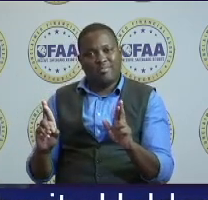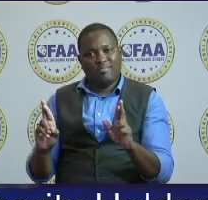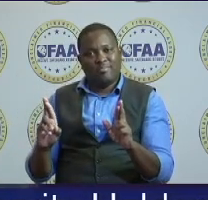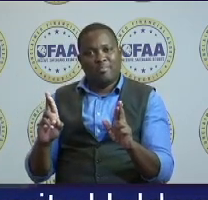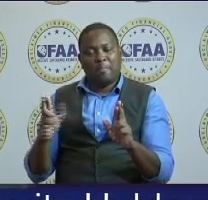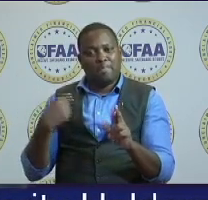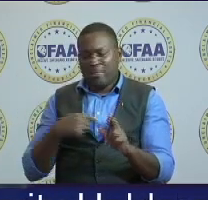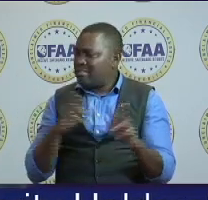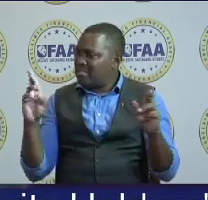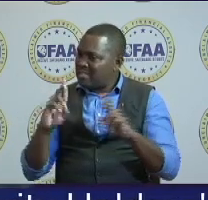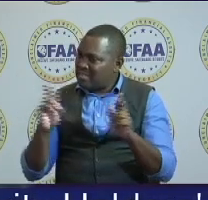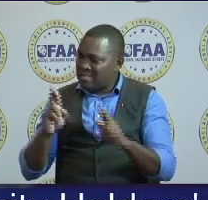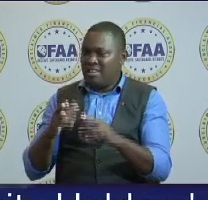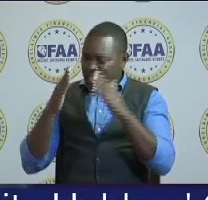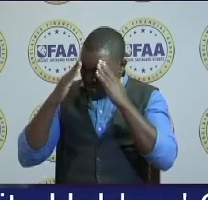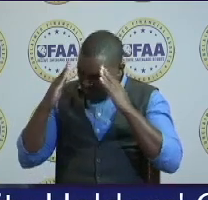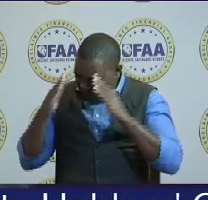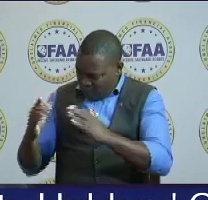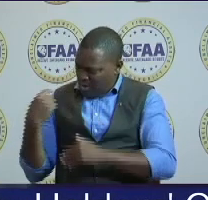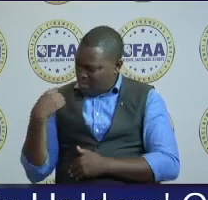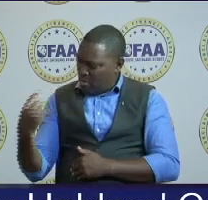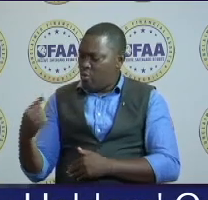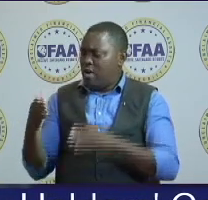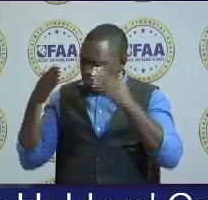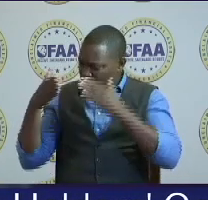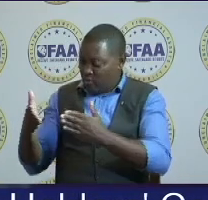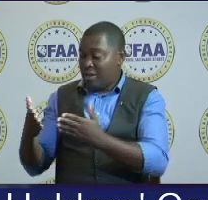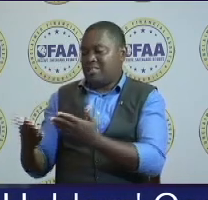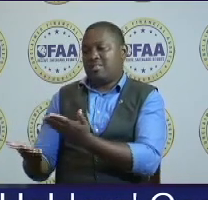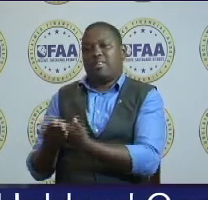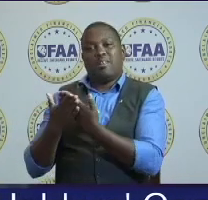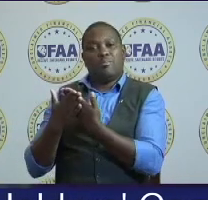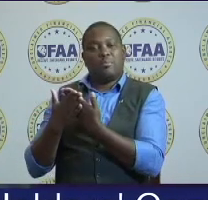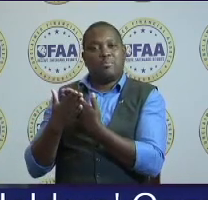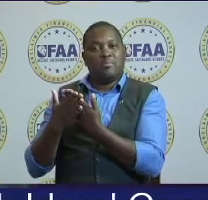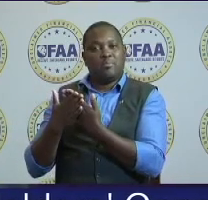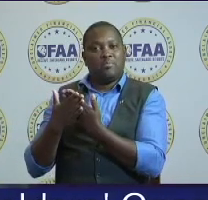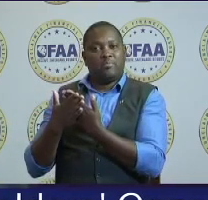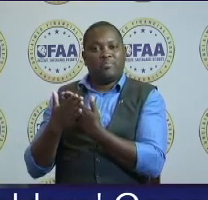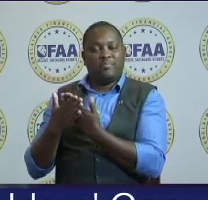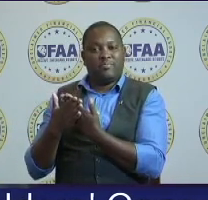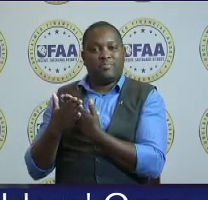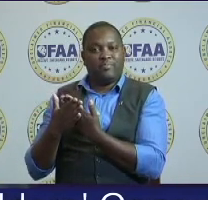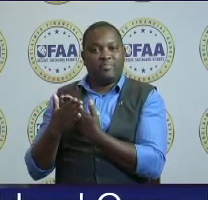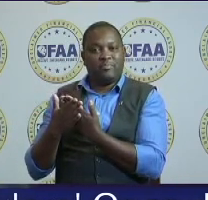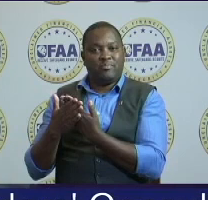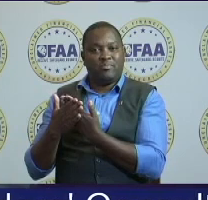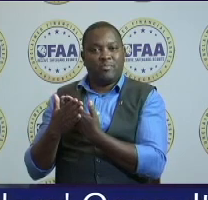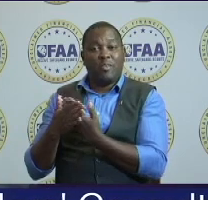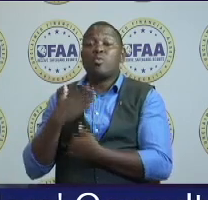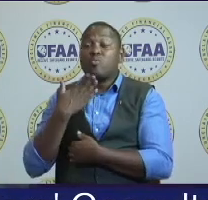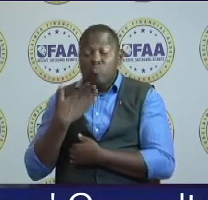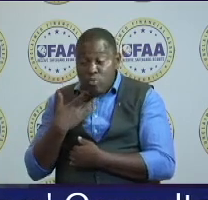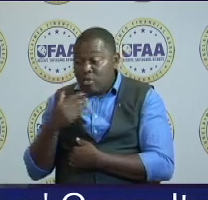That's one of the areas we give a priority when an institution or an industry or a regulator wants to be sensitized